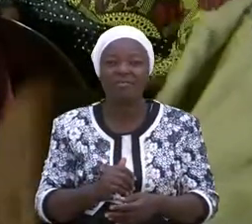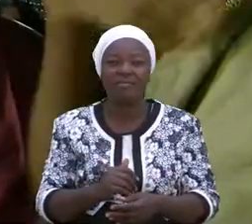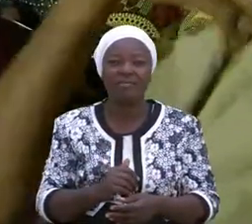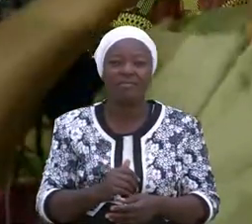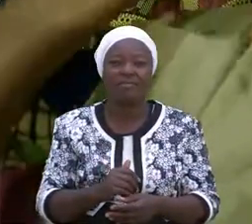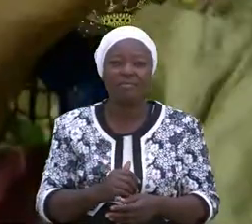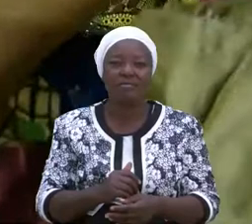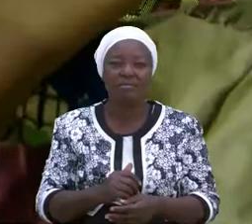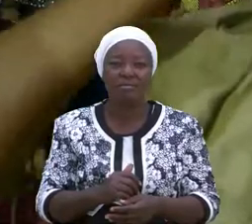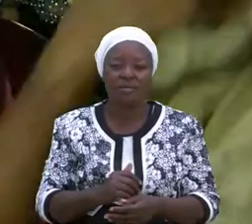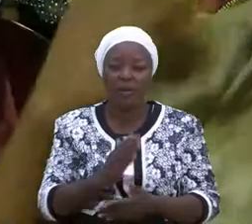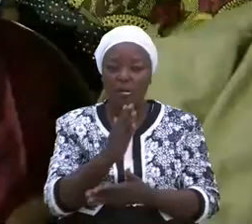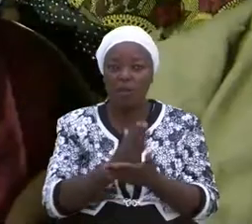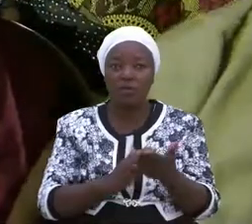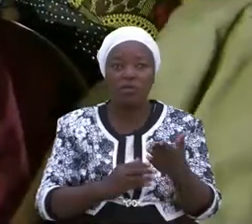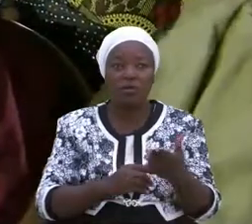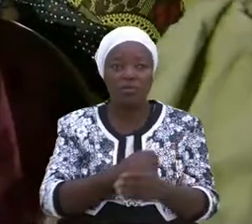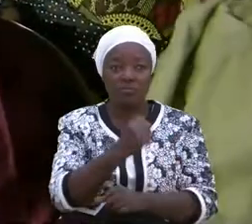Some years ago,